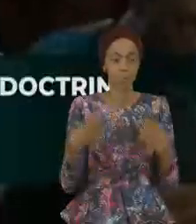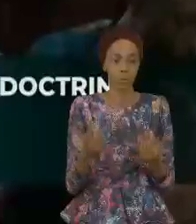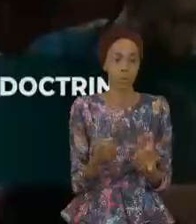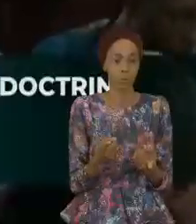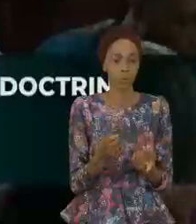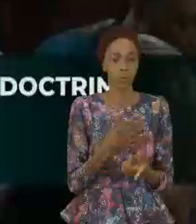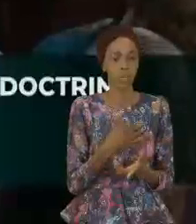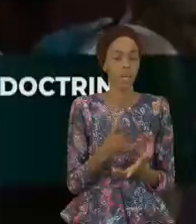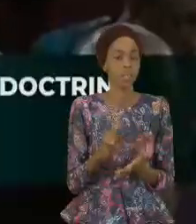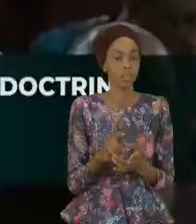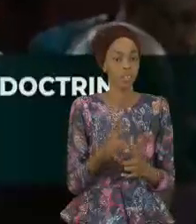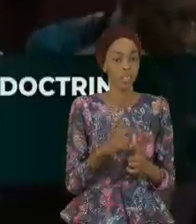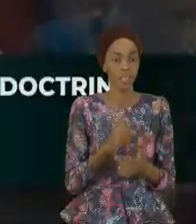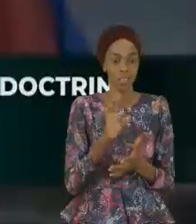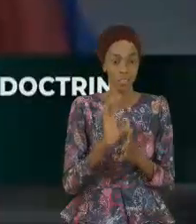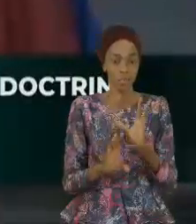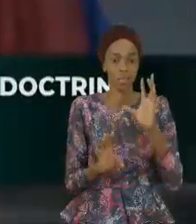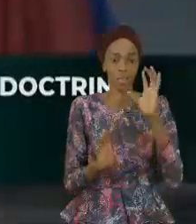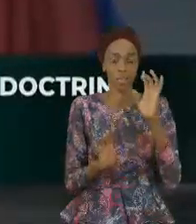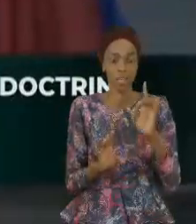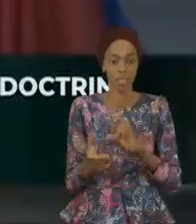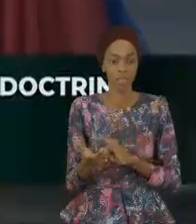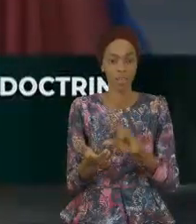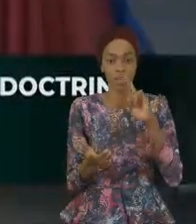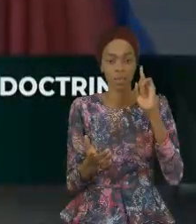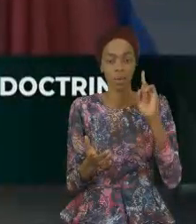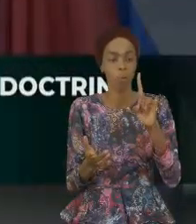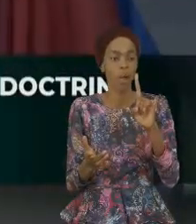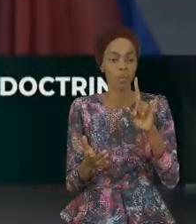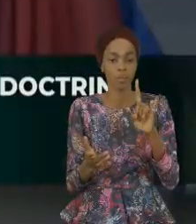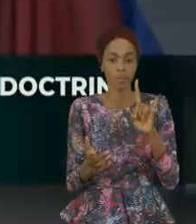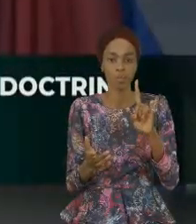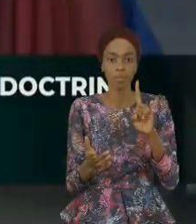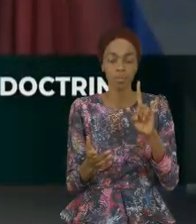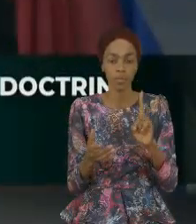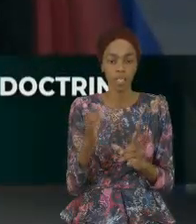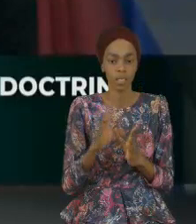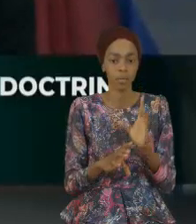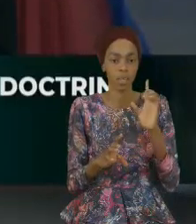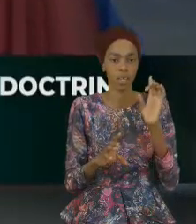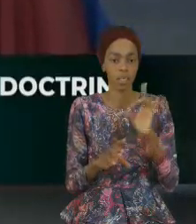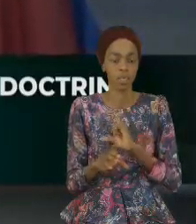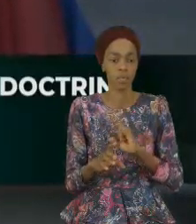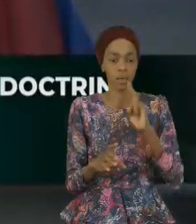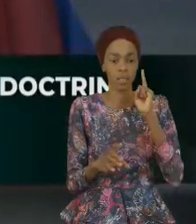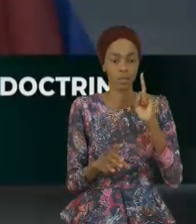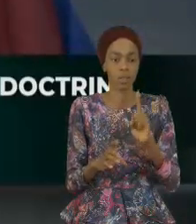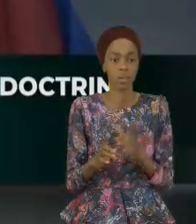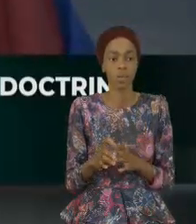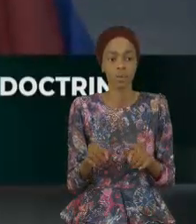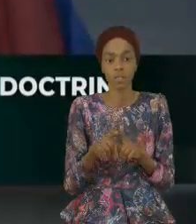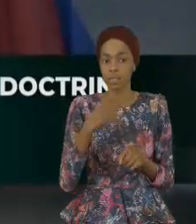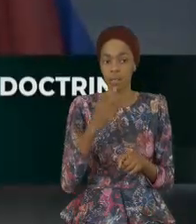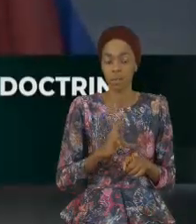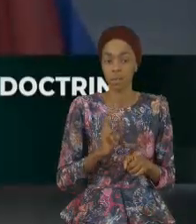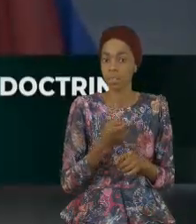And then look at chapter 8, verse 1. Chapter 8, verse 1 also tells us the same thing.